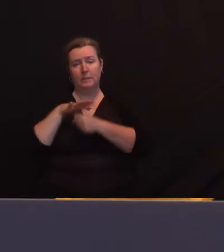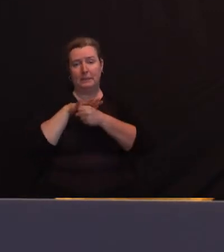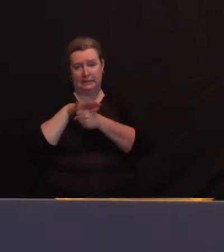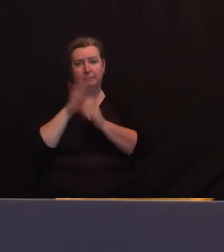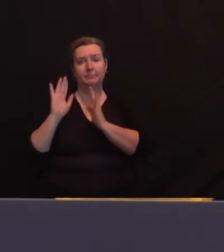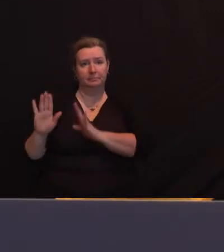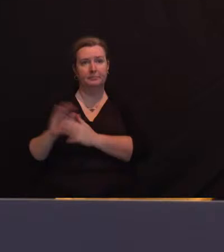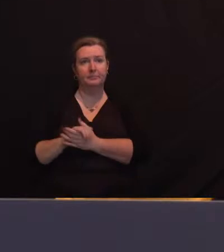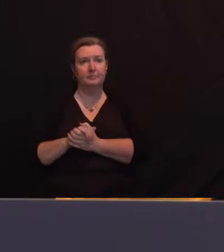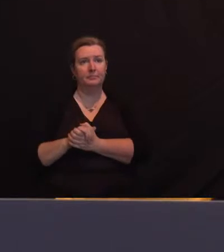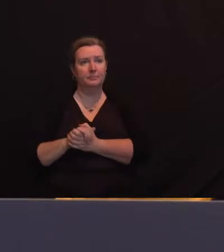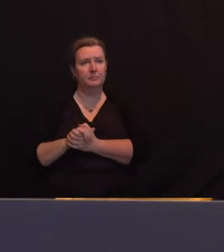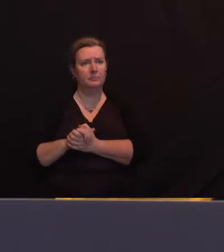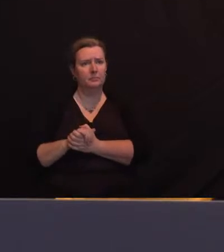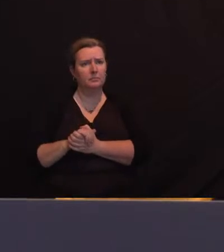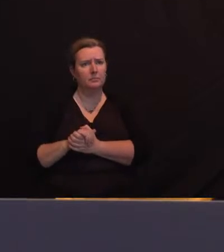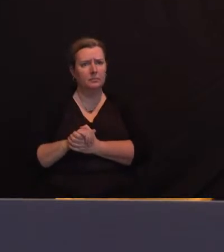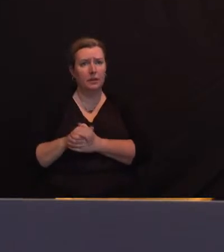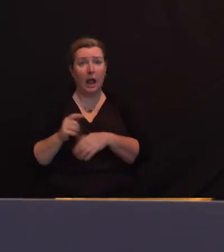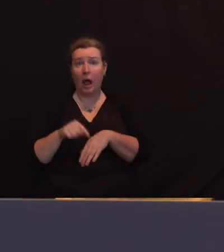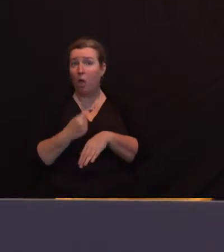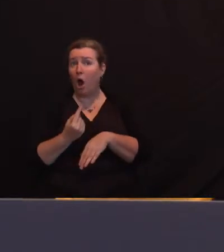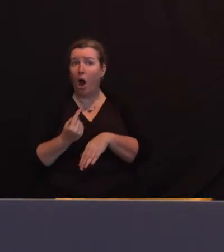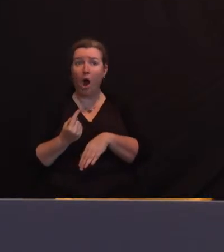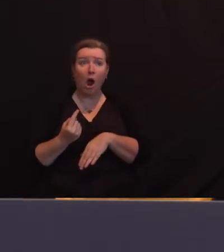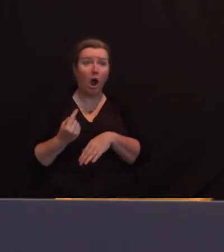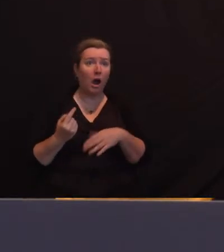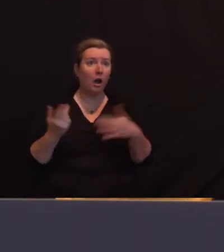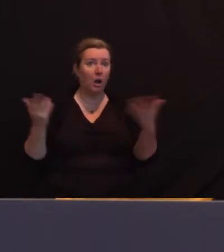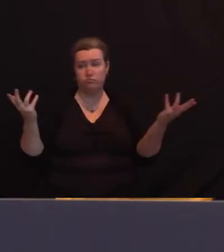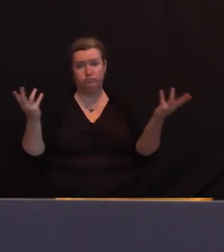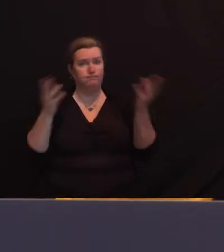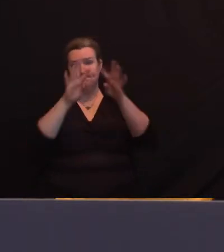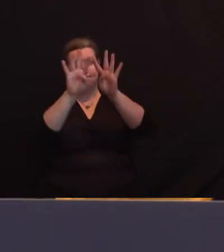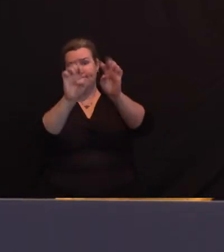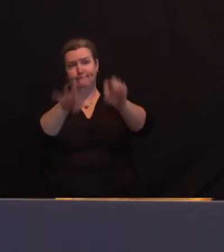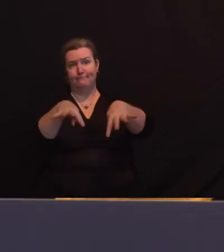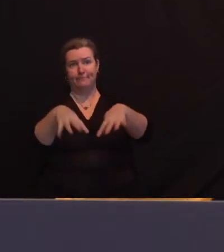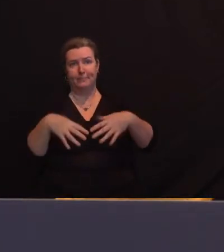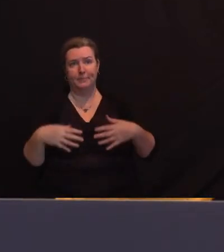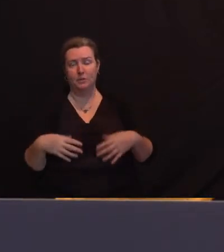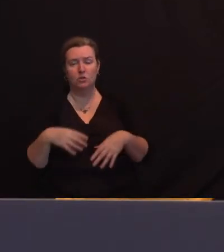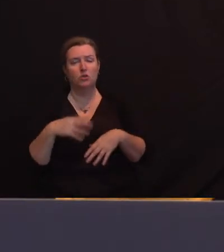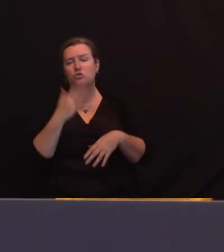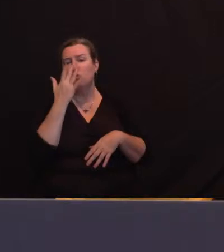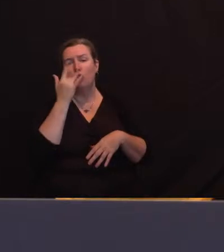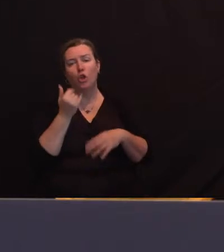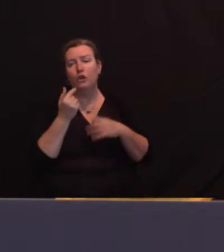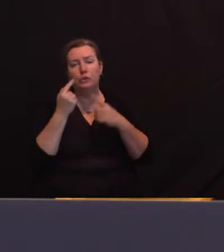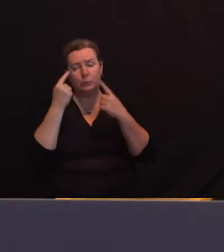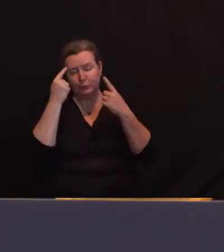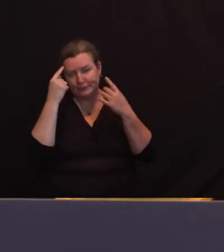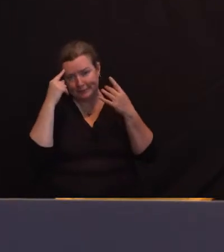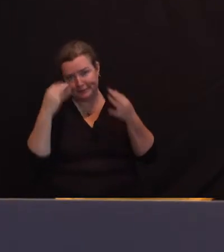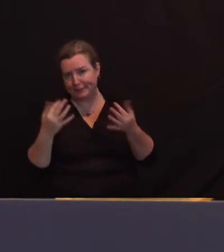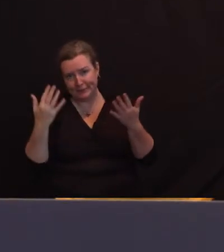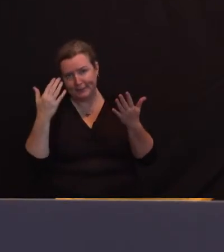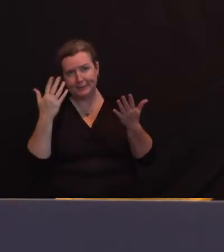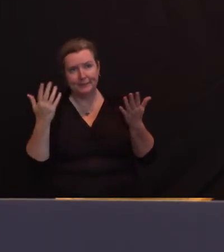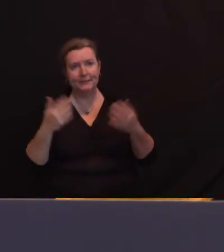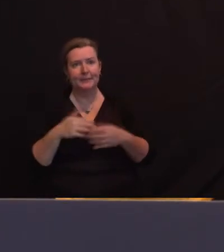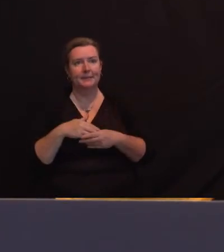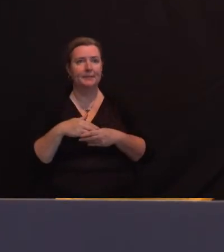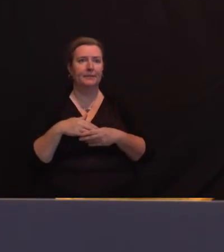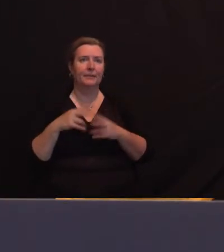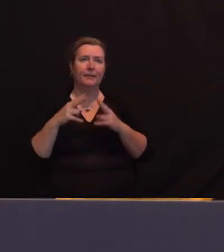also asked ultimately how long, and too early to tell. We are, in many respects, the most diverse state